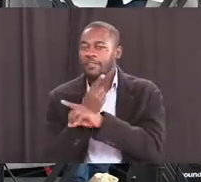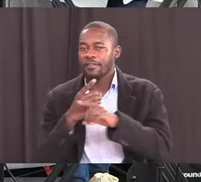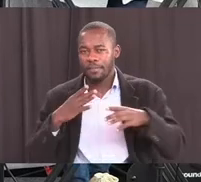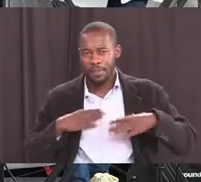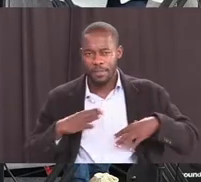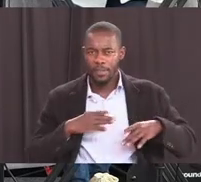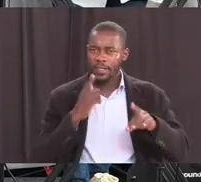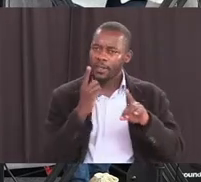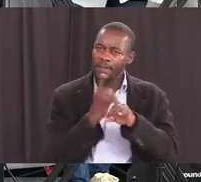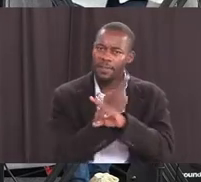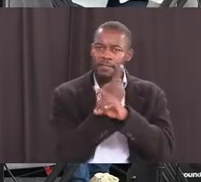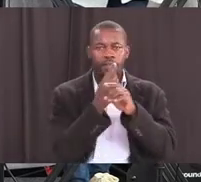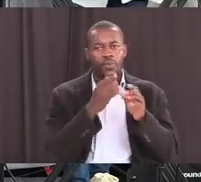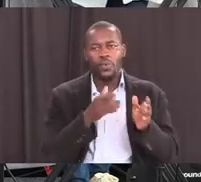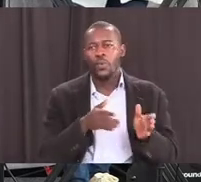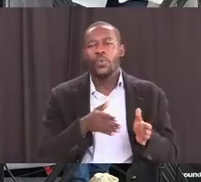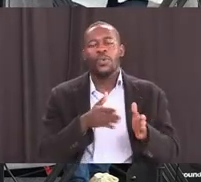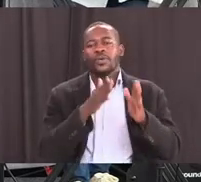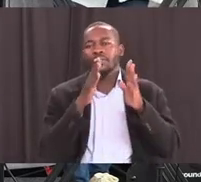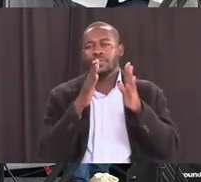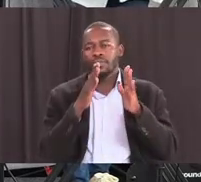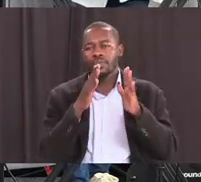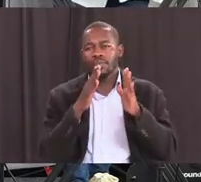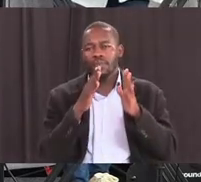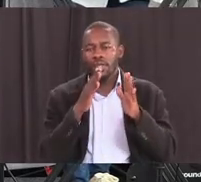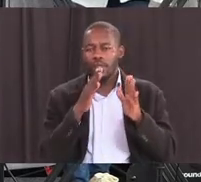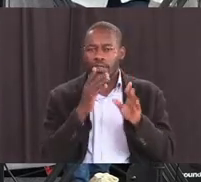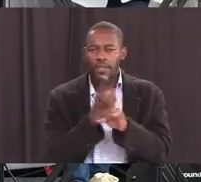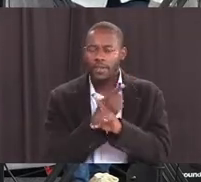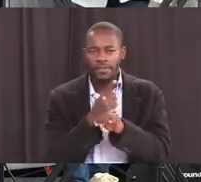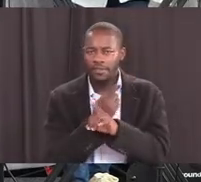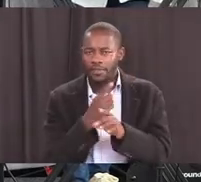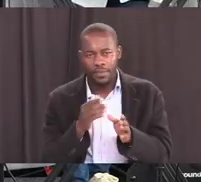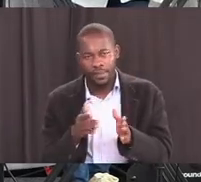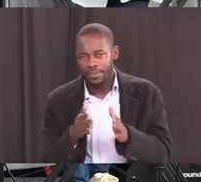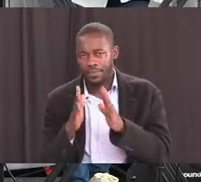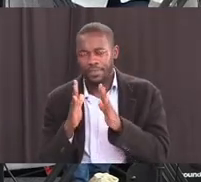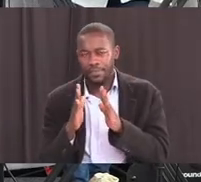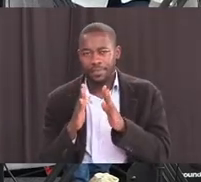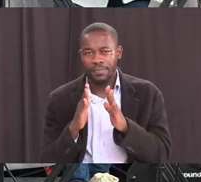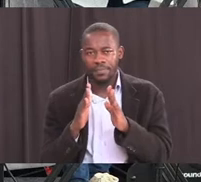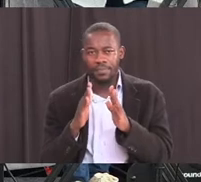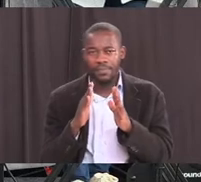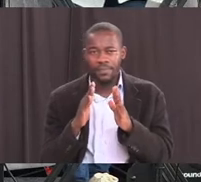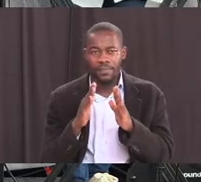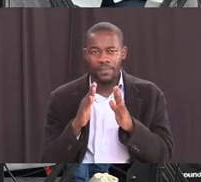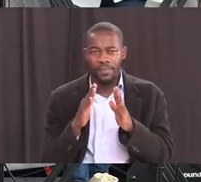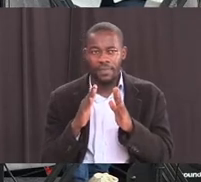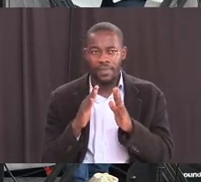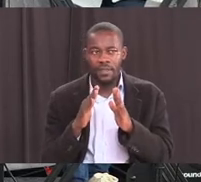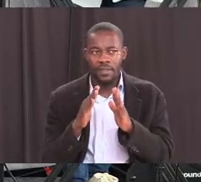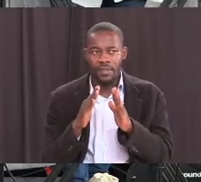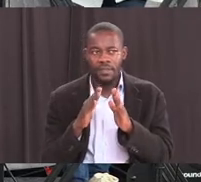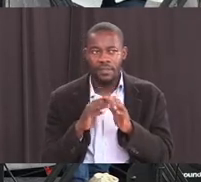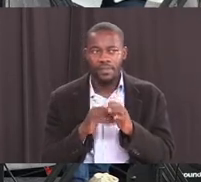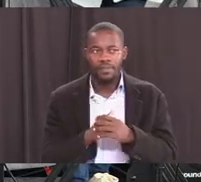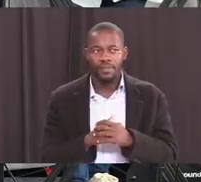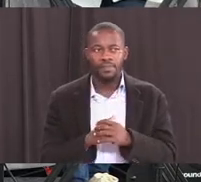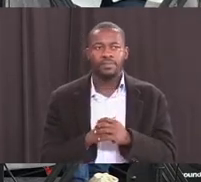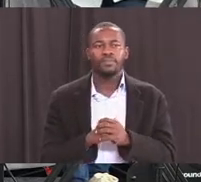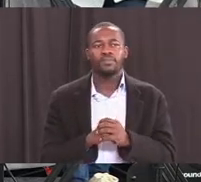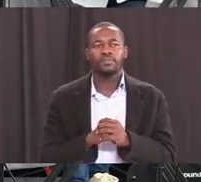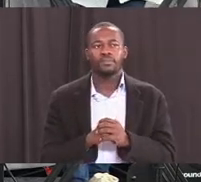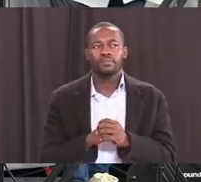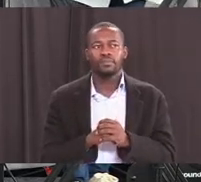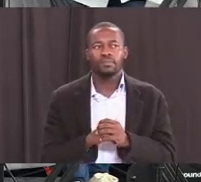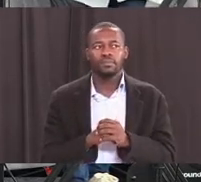I don't know about you, but when my plans don't work out, I throw my toys out of the cot. Michelle,